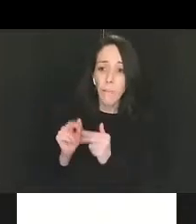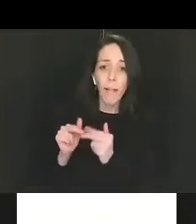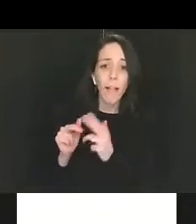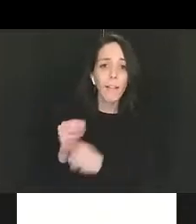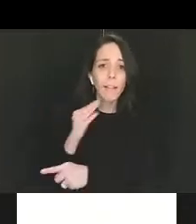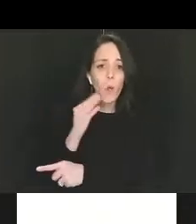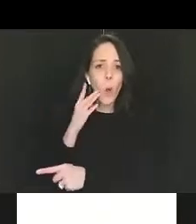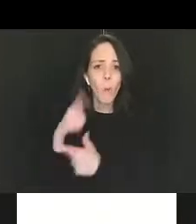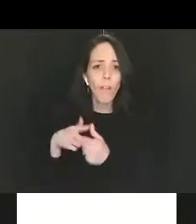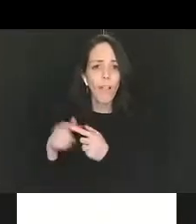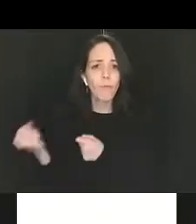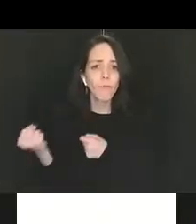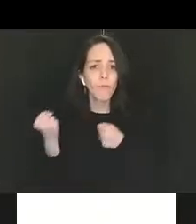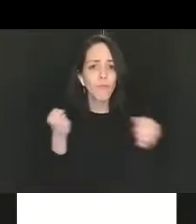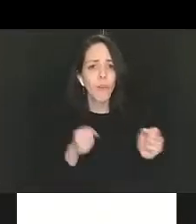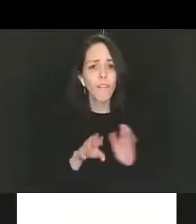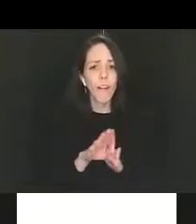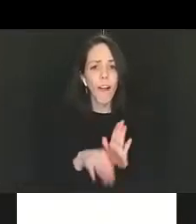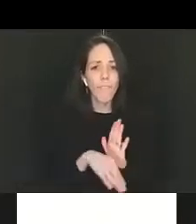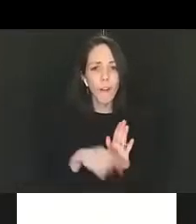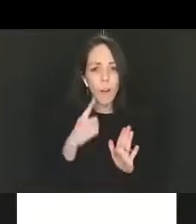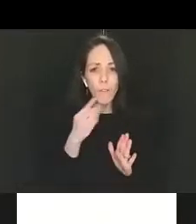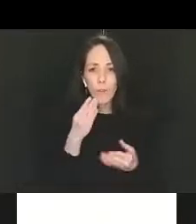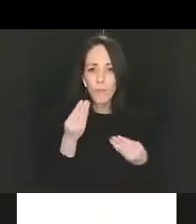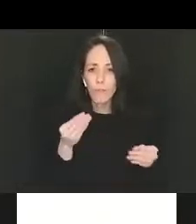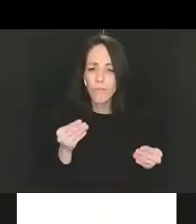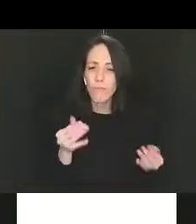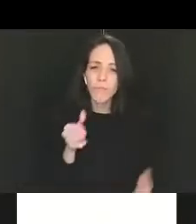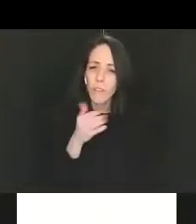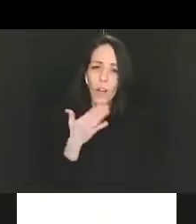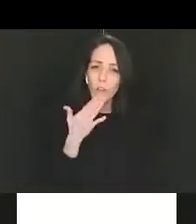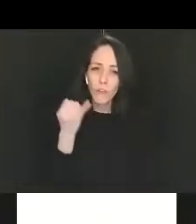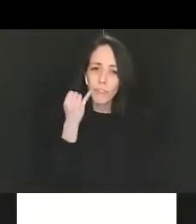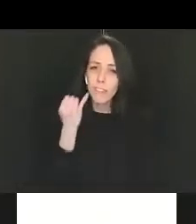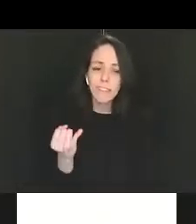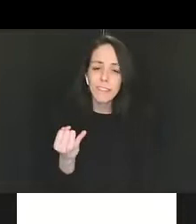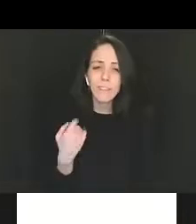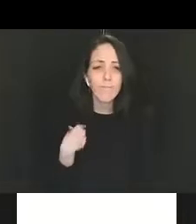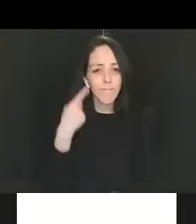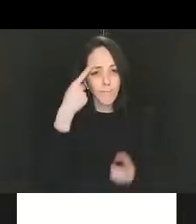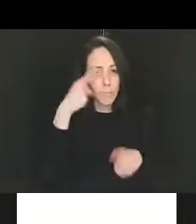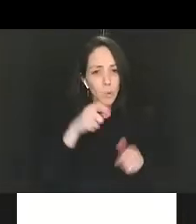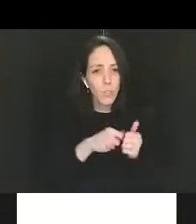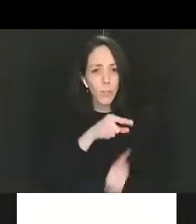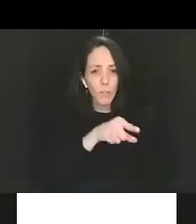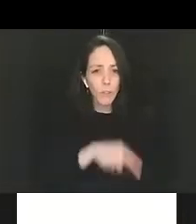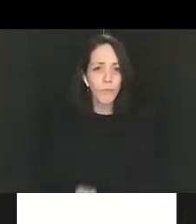really, that isn't a holistic view.